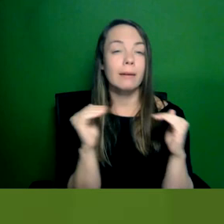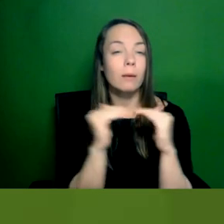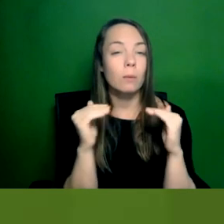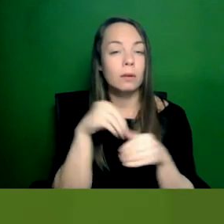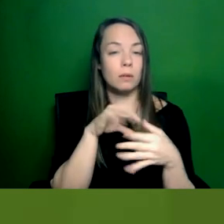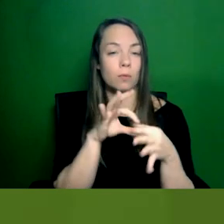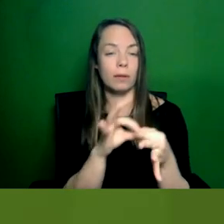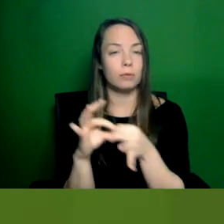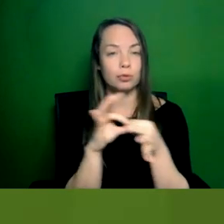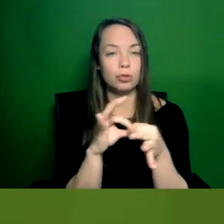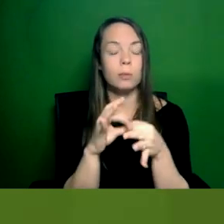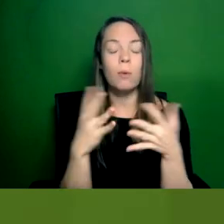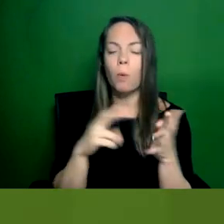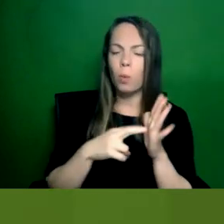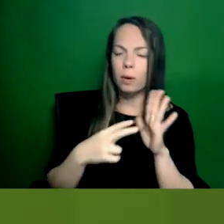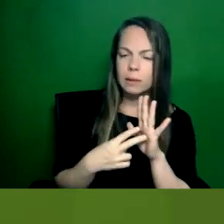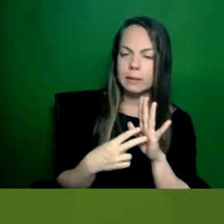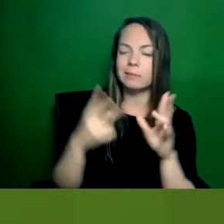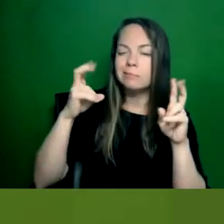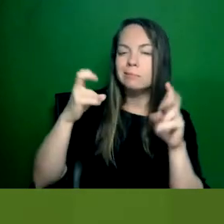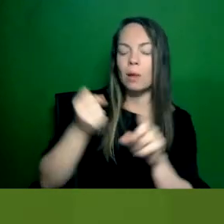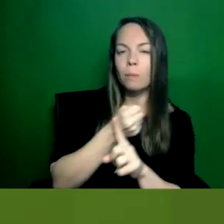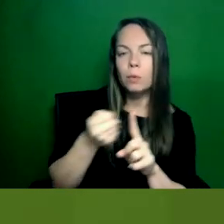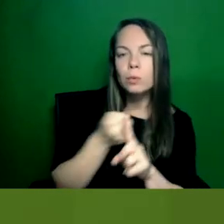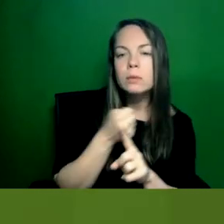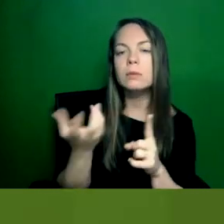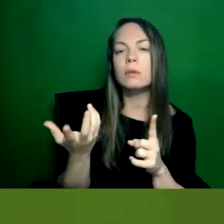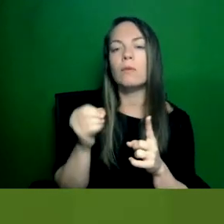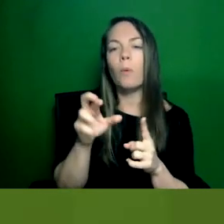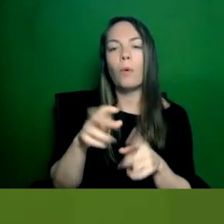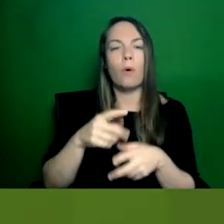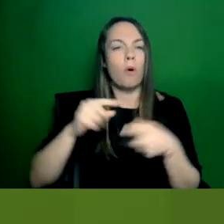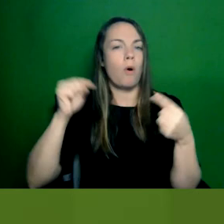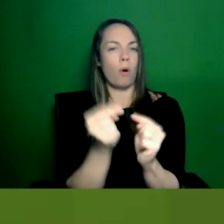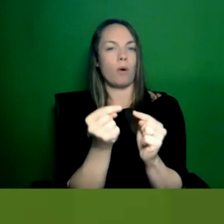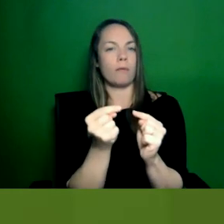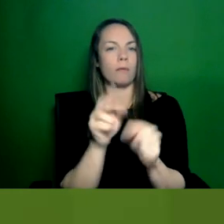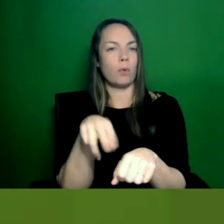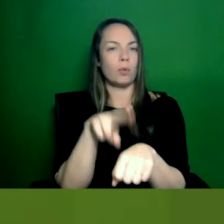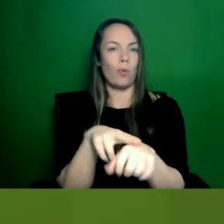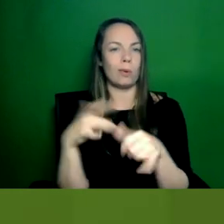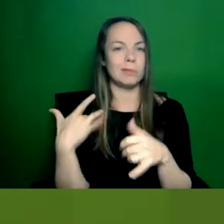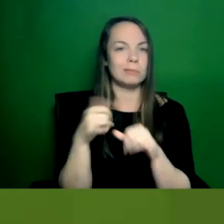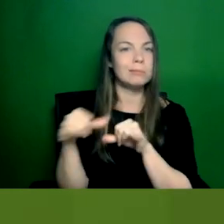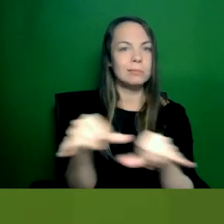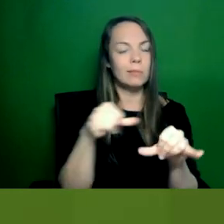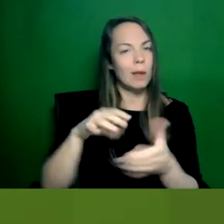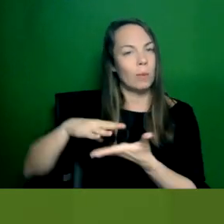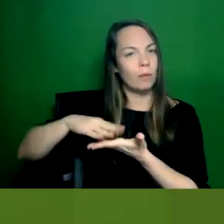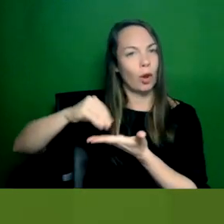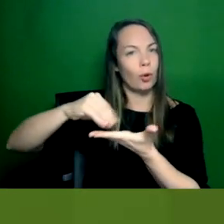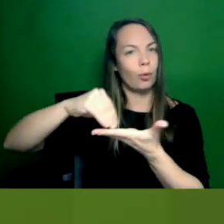looks like, or what abusive or harmful norms we may have learned over time. But I think that